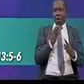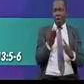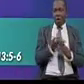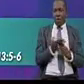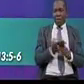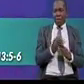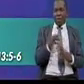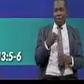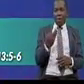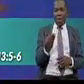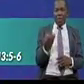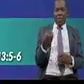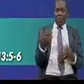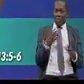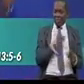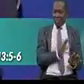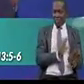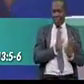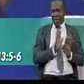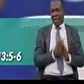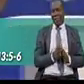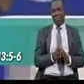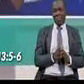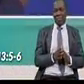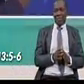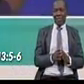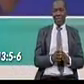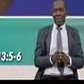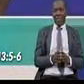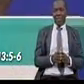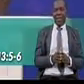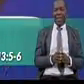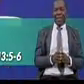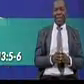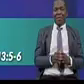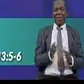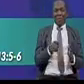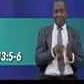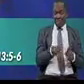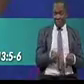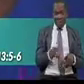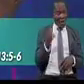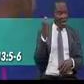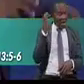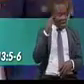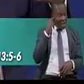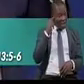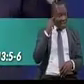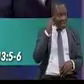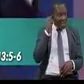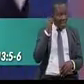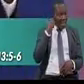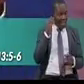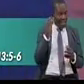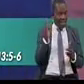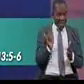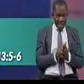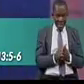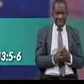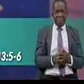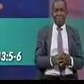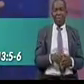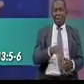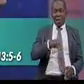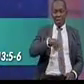our inheritance. They heard that Joshua was coming, and all those kings made